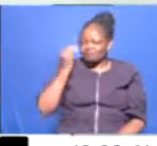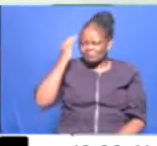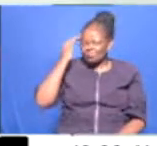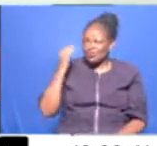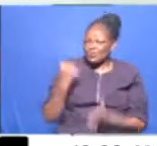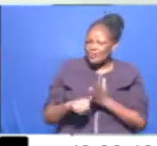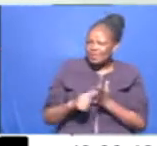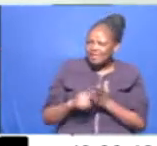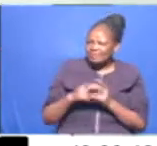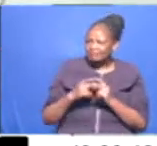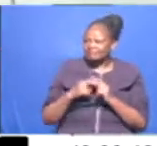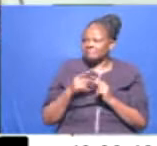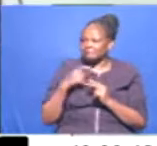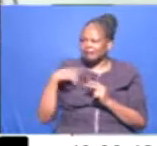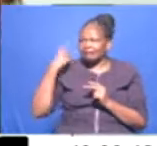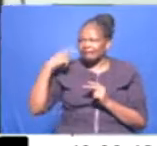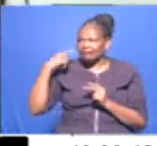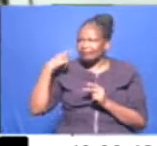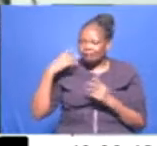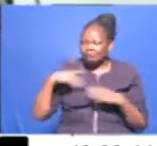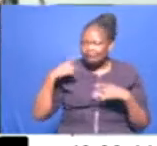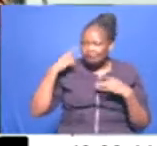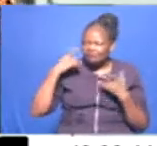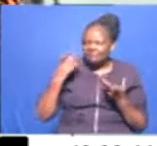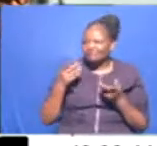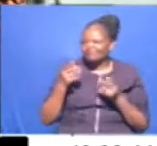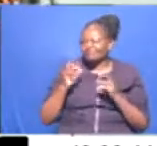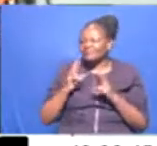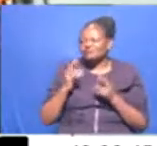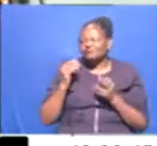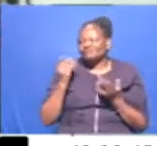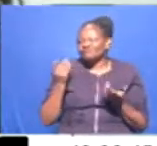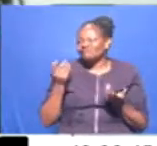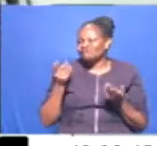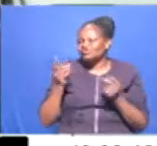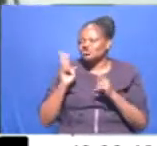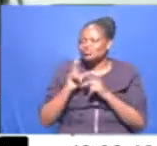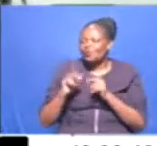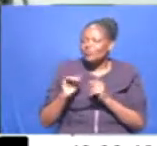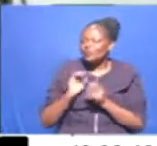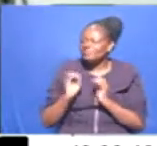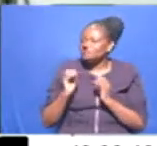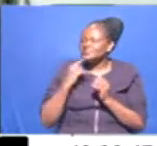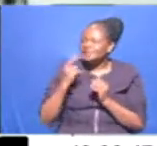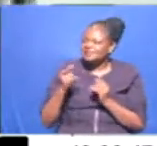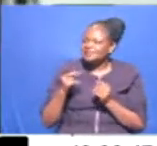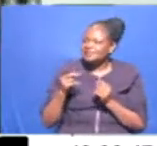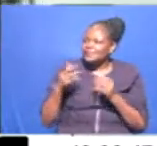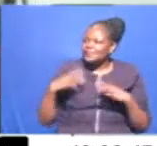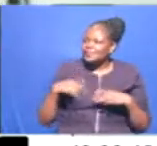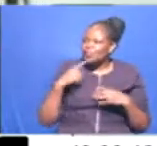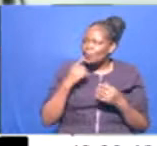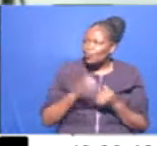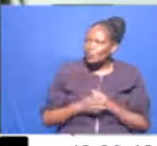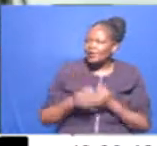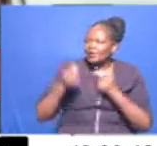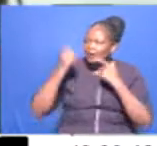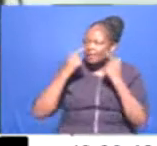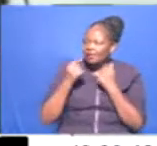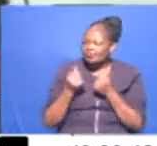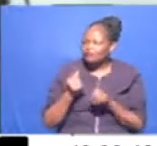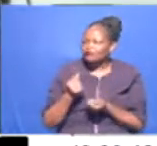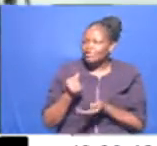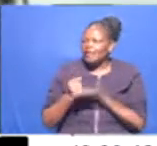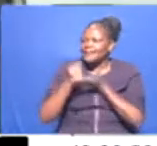we start seeing mad people, which already we don't even use that word. So we need to see this as people who are crying out. They're crying out